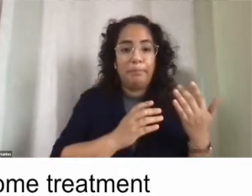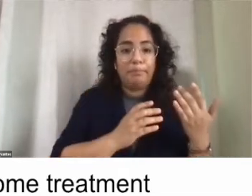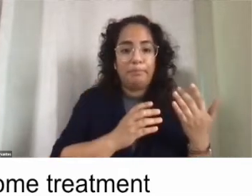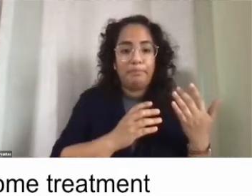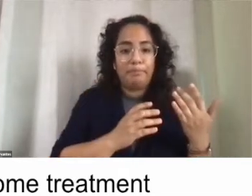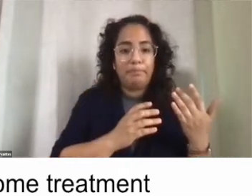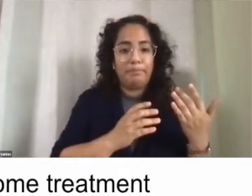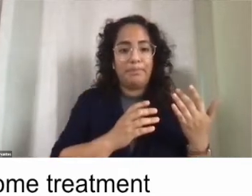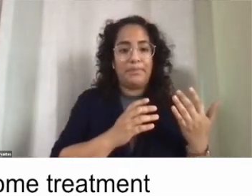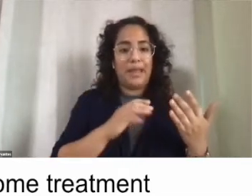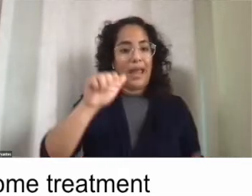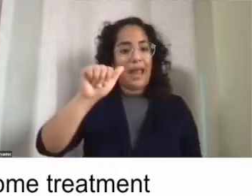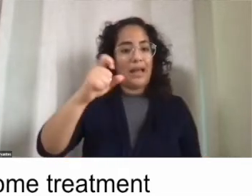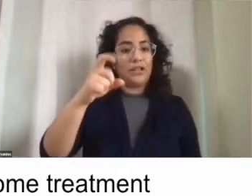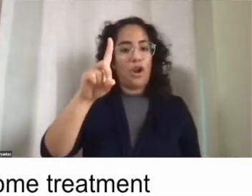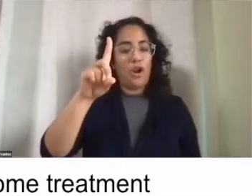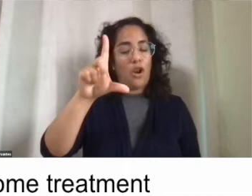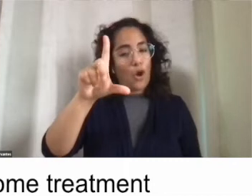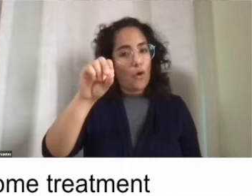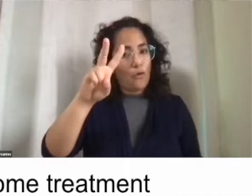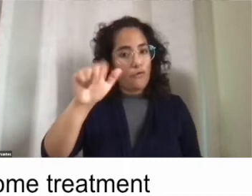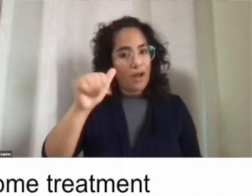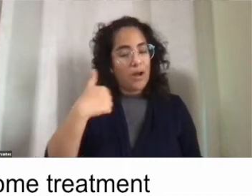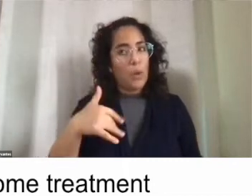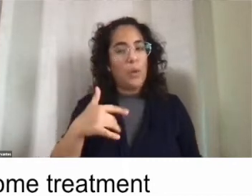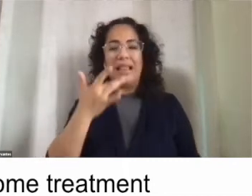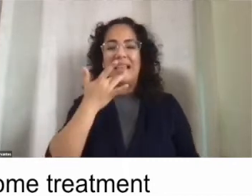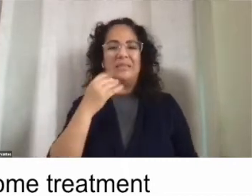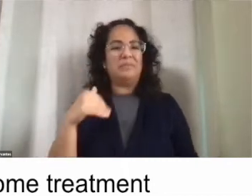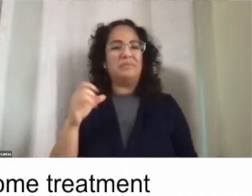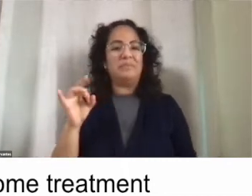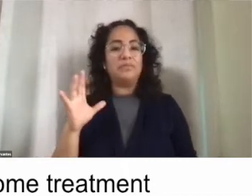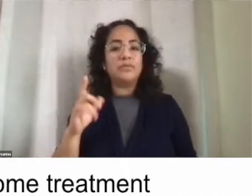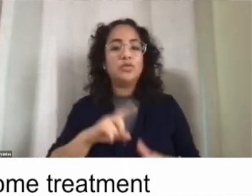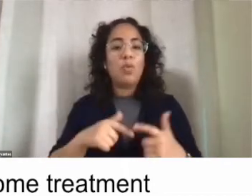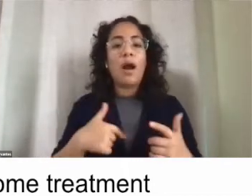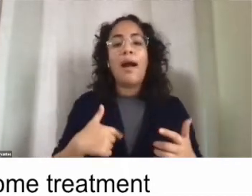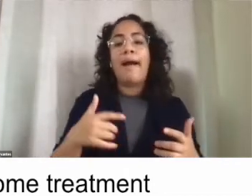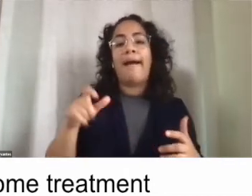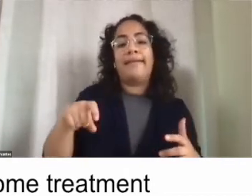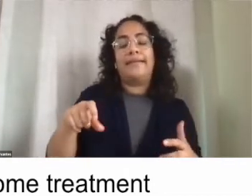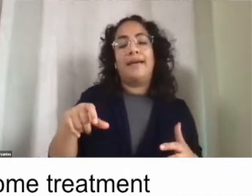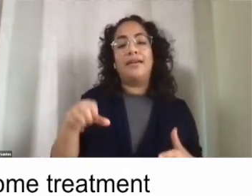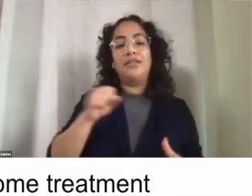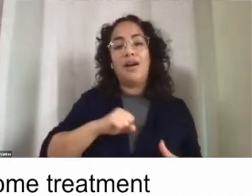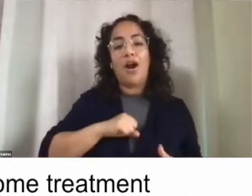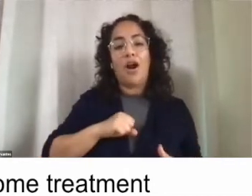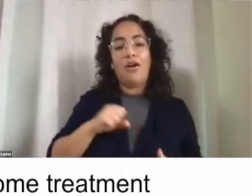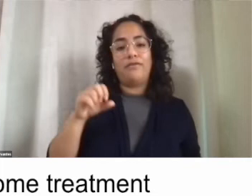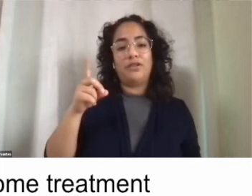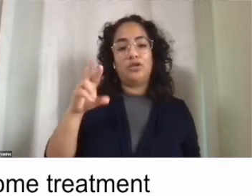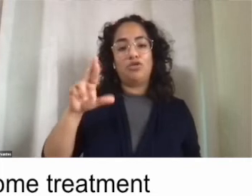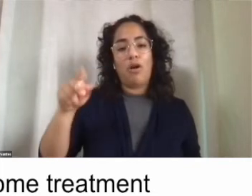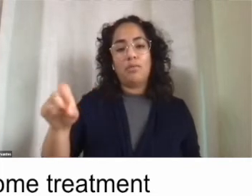lifesaver. I didn't have a cough while I had COVID, but I needed the cough drops to just eliminate that